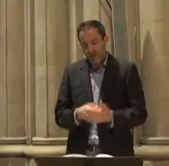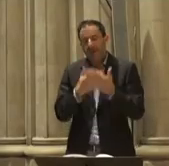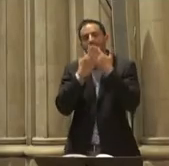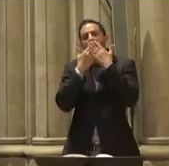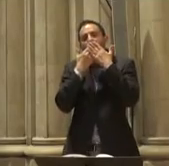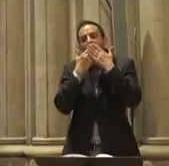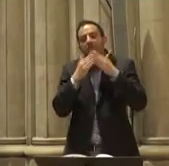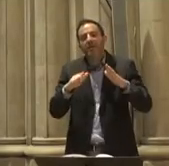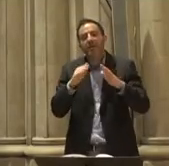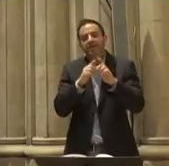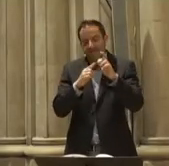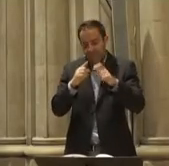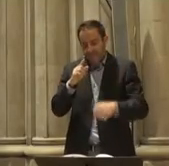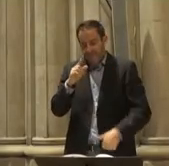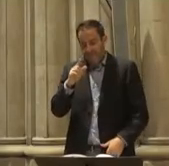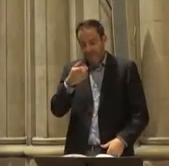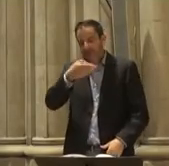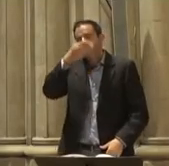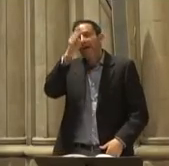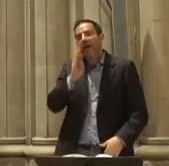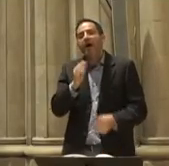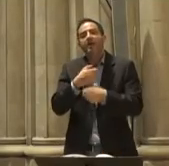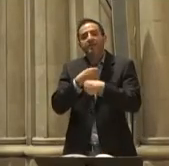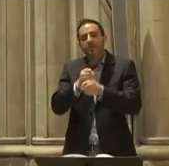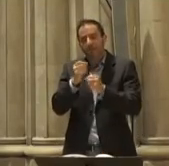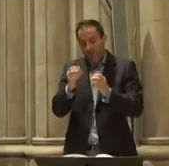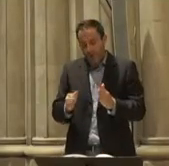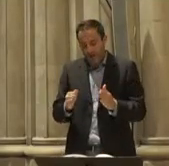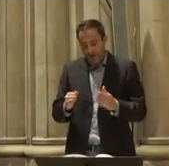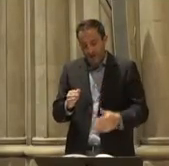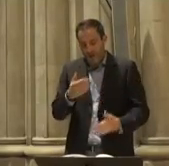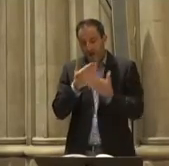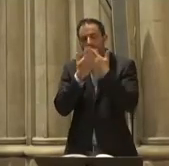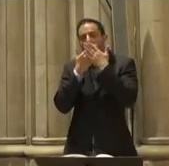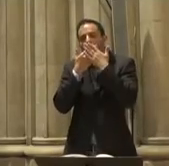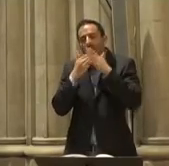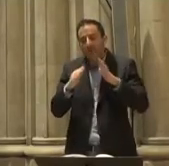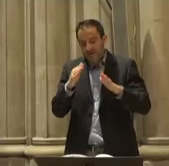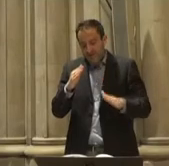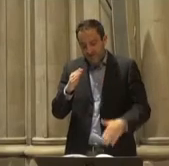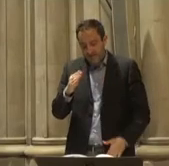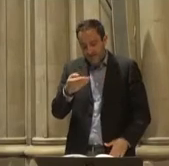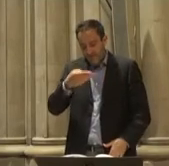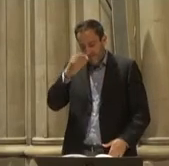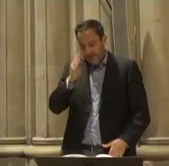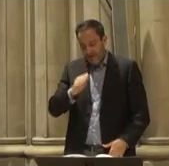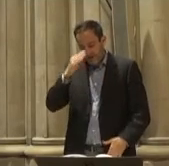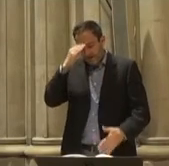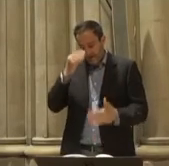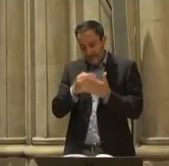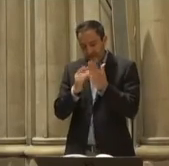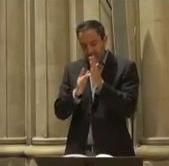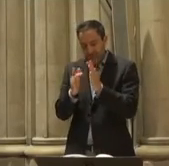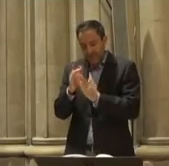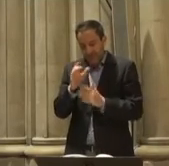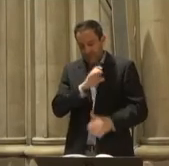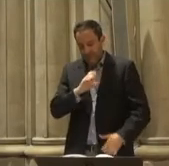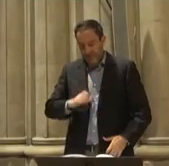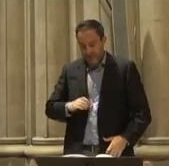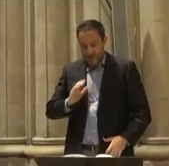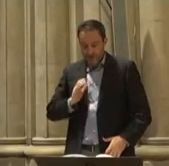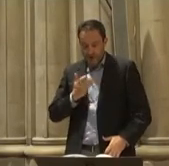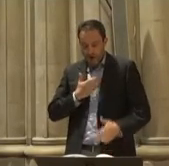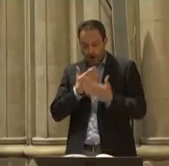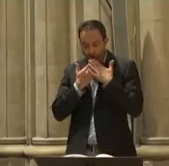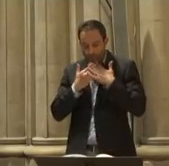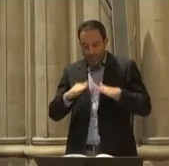Peace to you from God our Creator, peace from God's Son, Jesus Christ, who is our peace, peace from